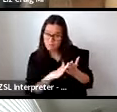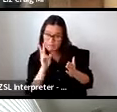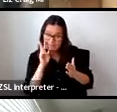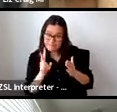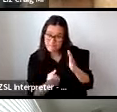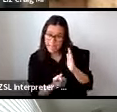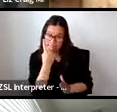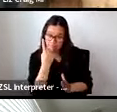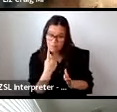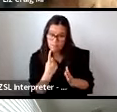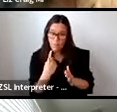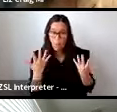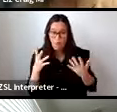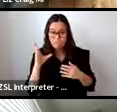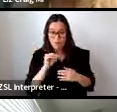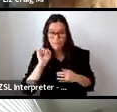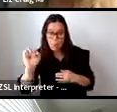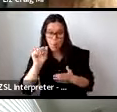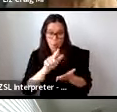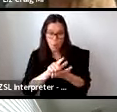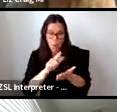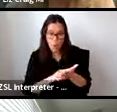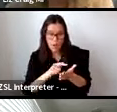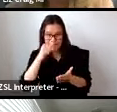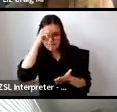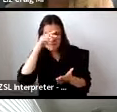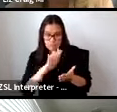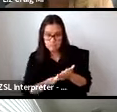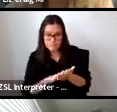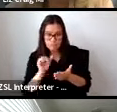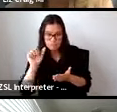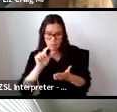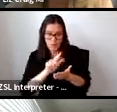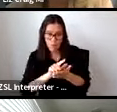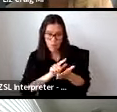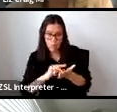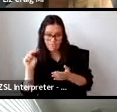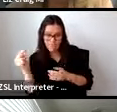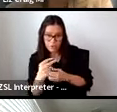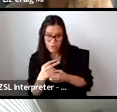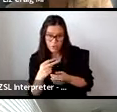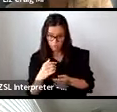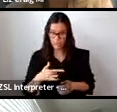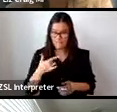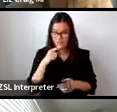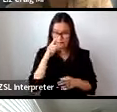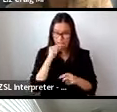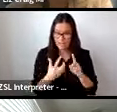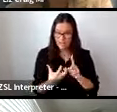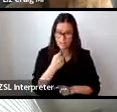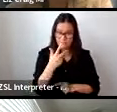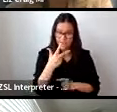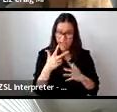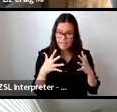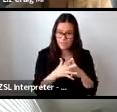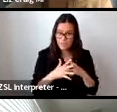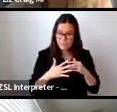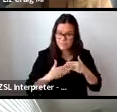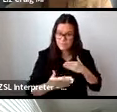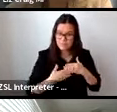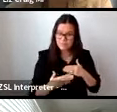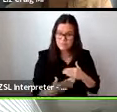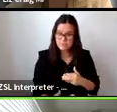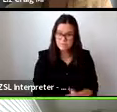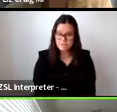lawyer and having worked with governments overseas to be able to do this, and the knowledge of the research we